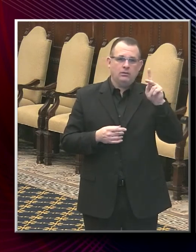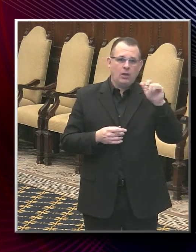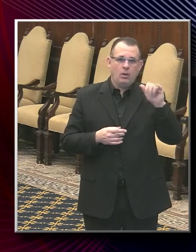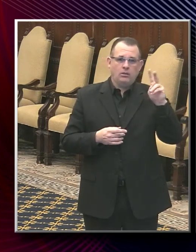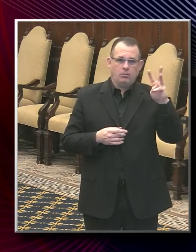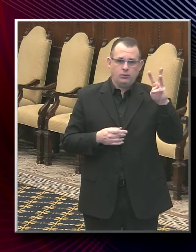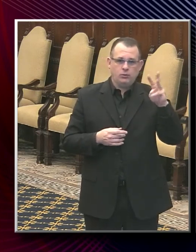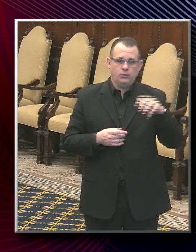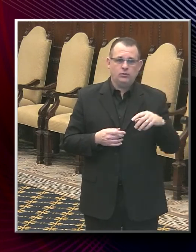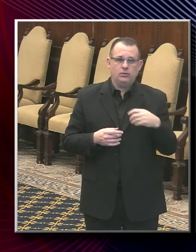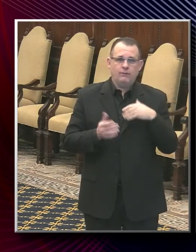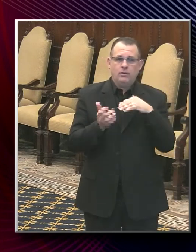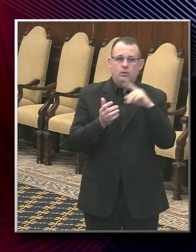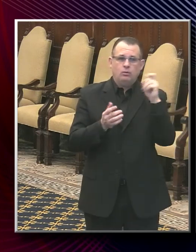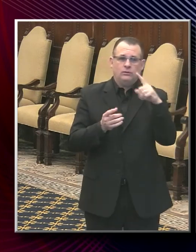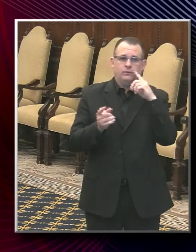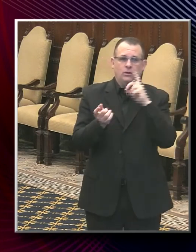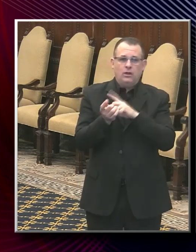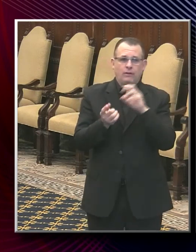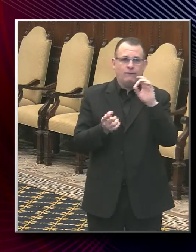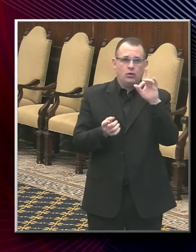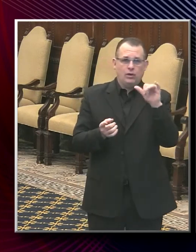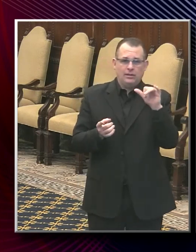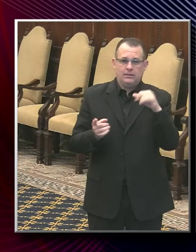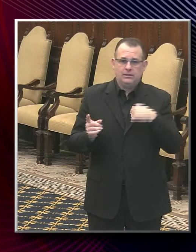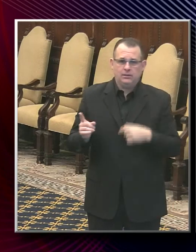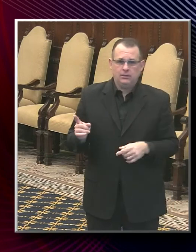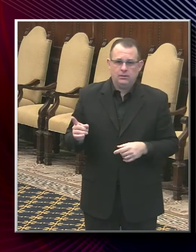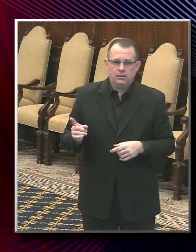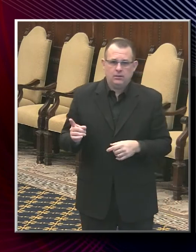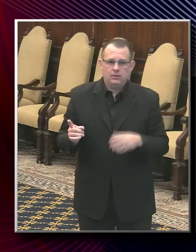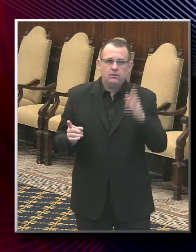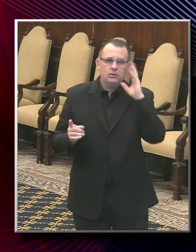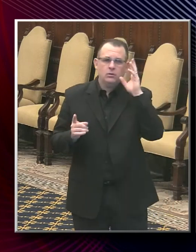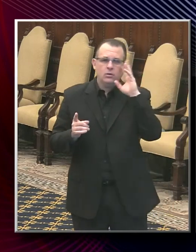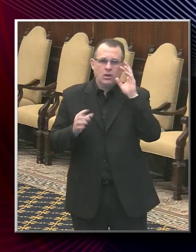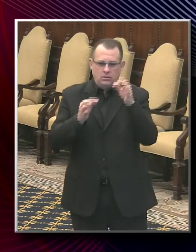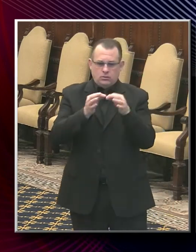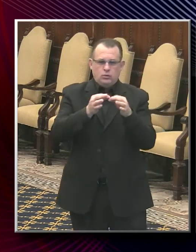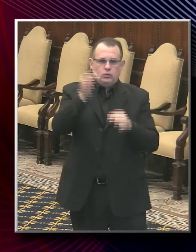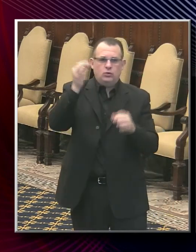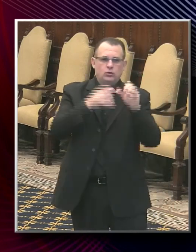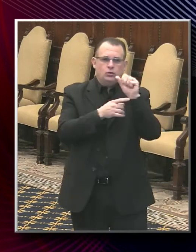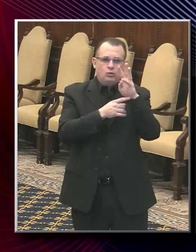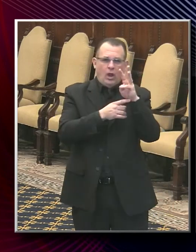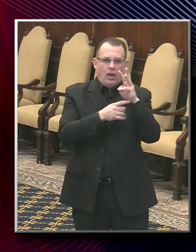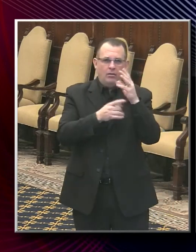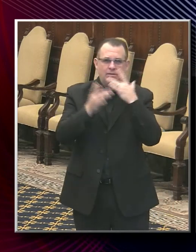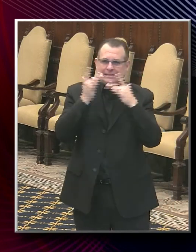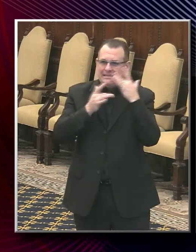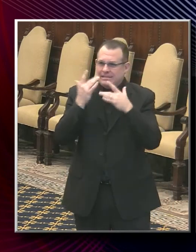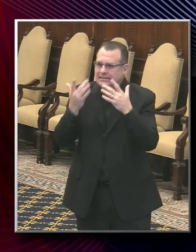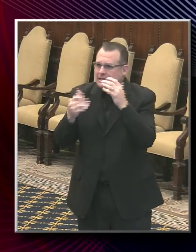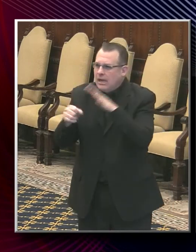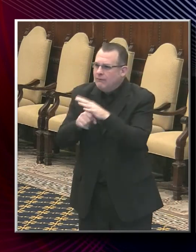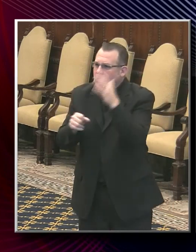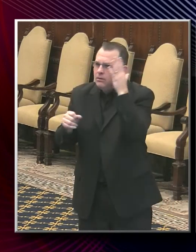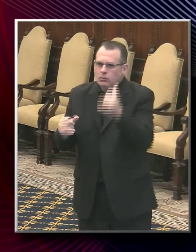Farley, why are swabs in such short supply, and is there anything that can be done about